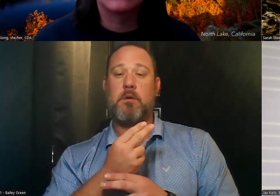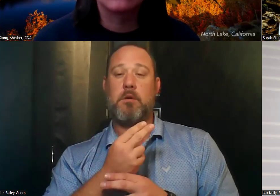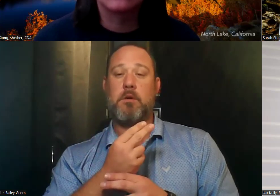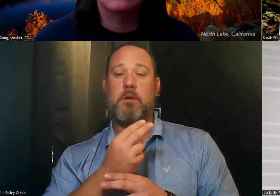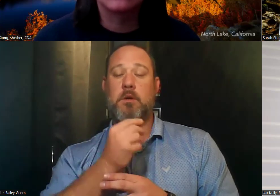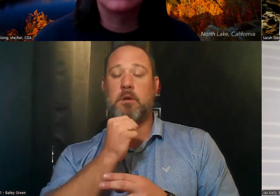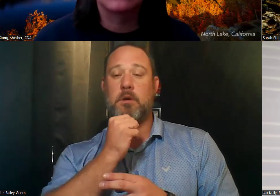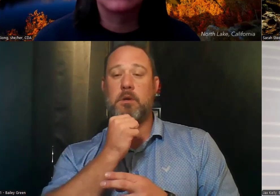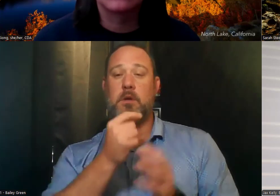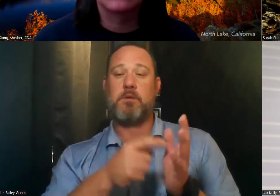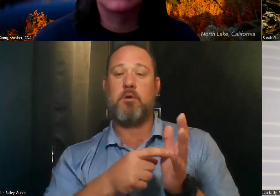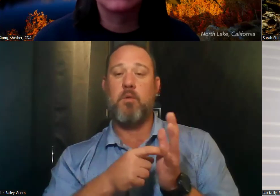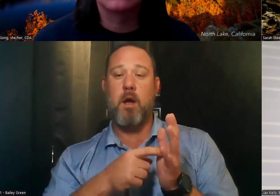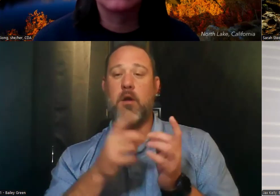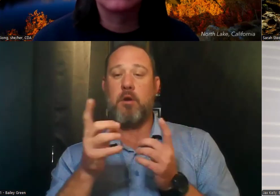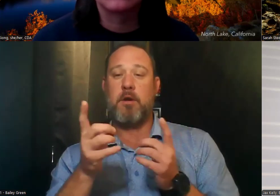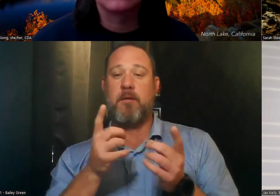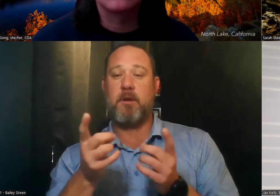it doesn't require a definition.